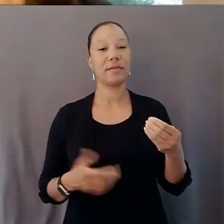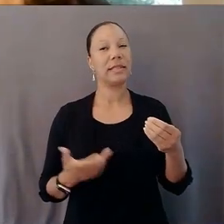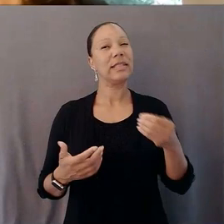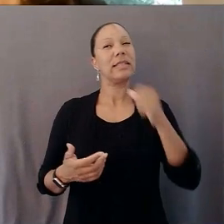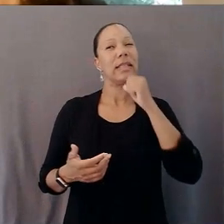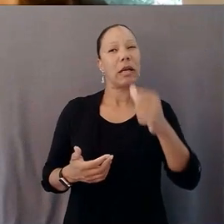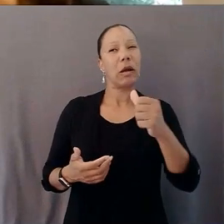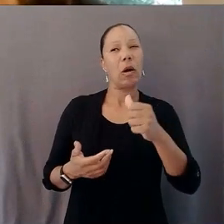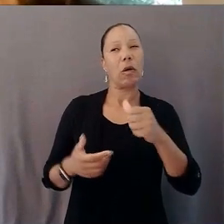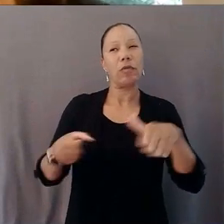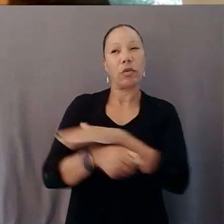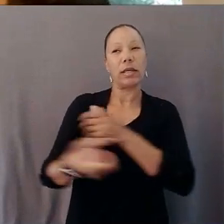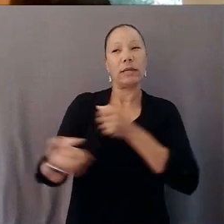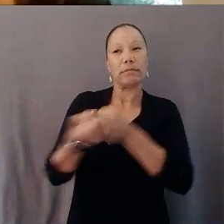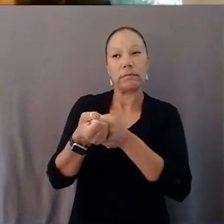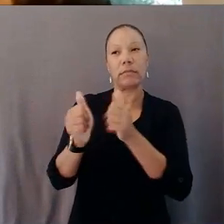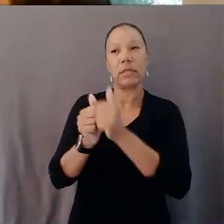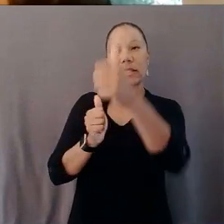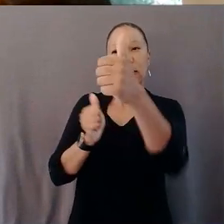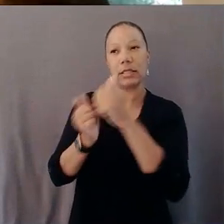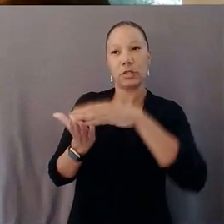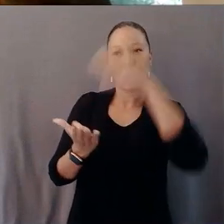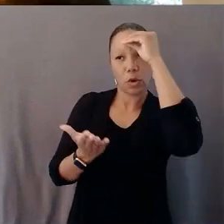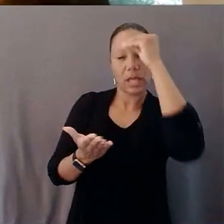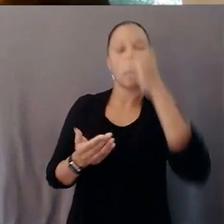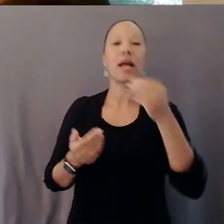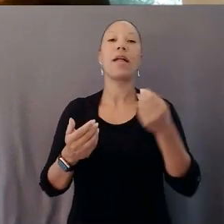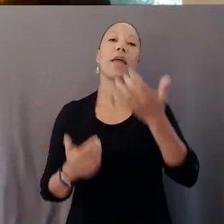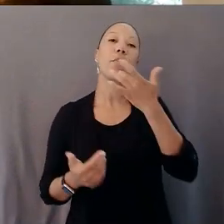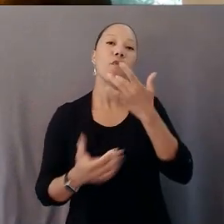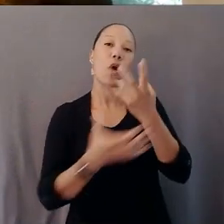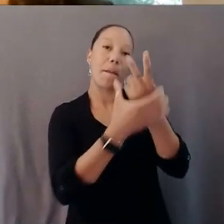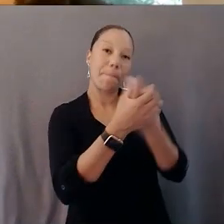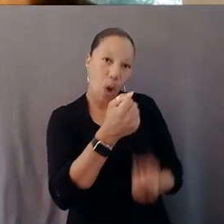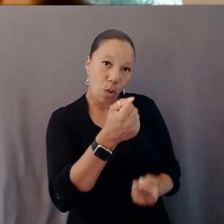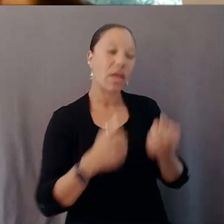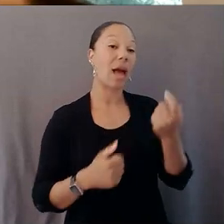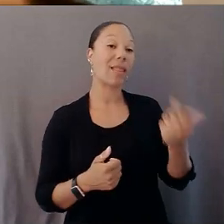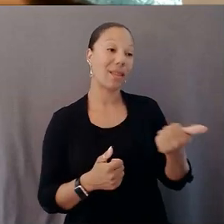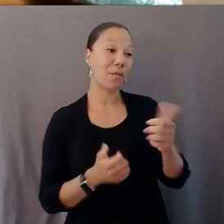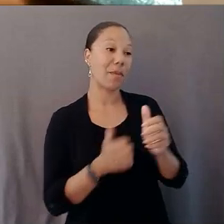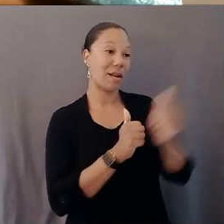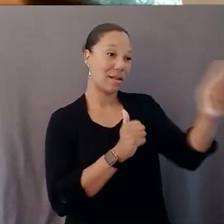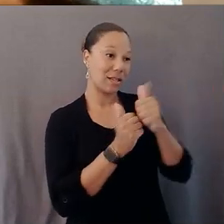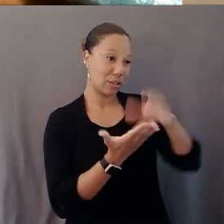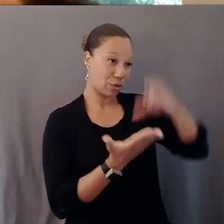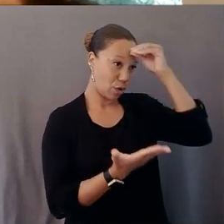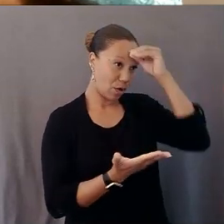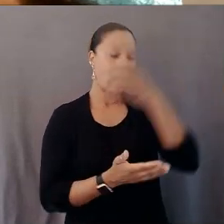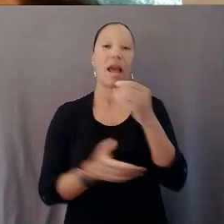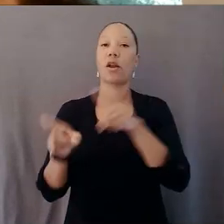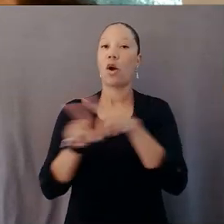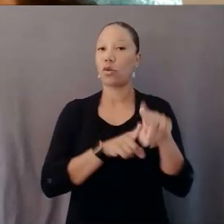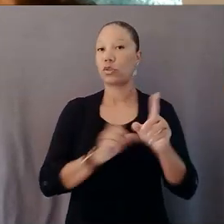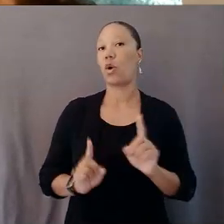learning completely. They kind of want to mix. I'm okay with a little bit of distance learning, but I would also really like to have my